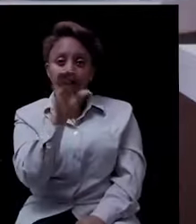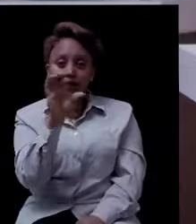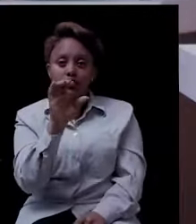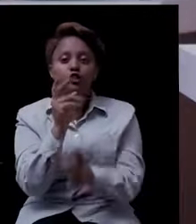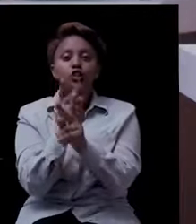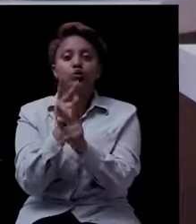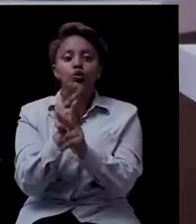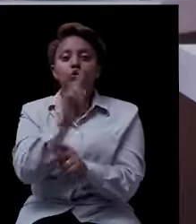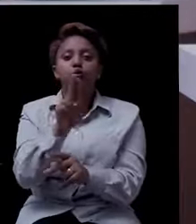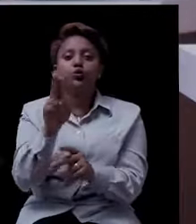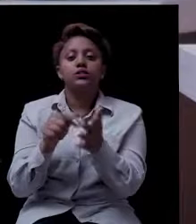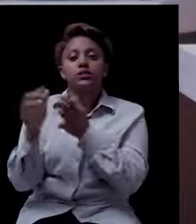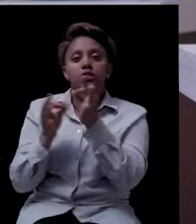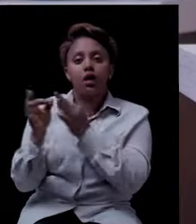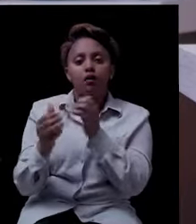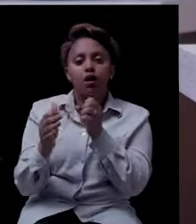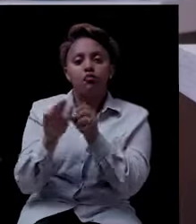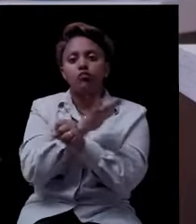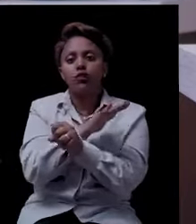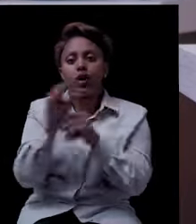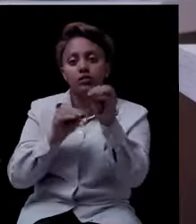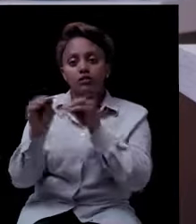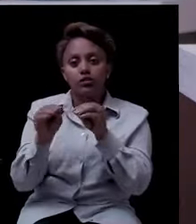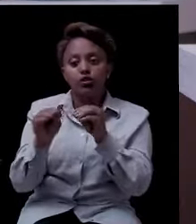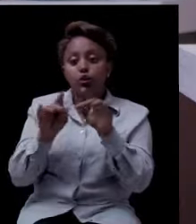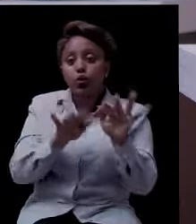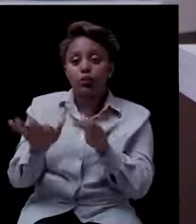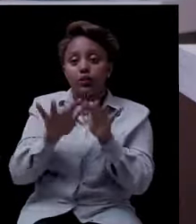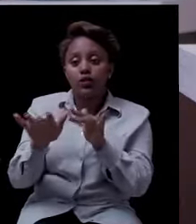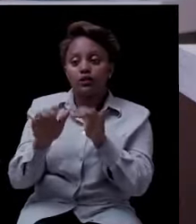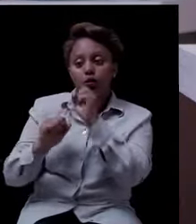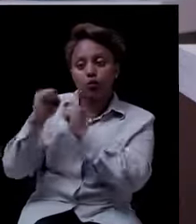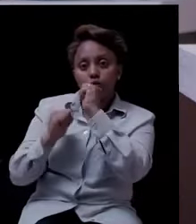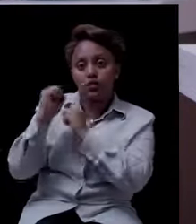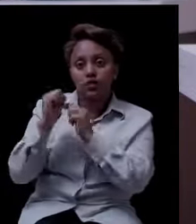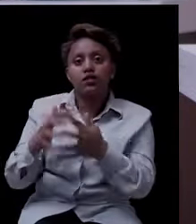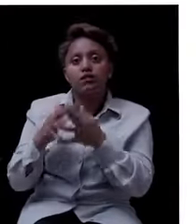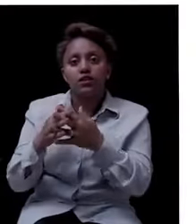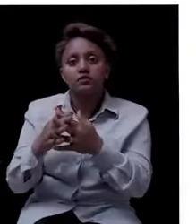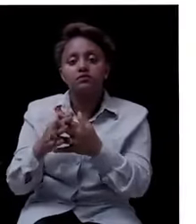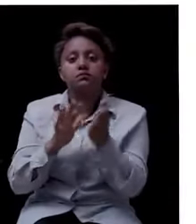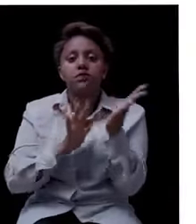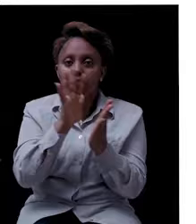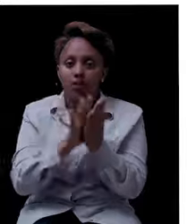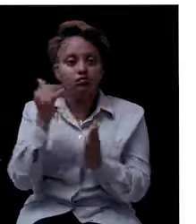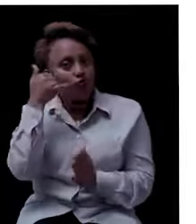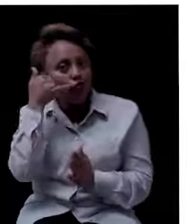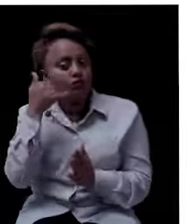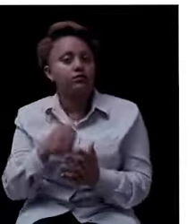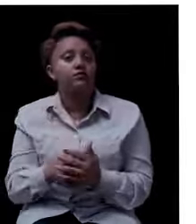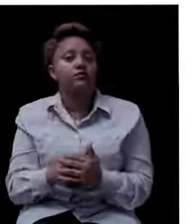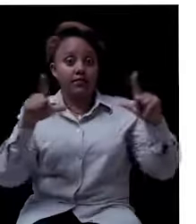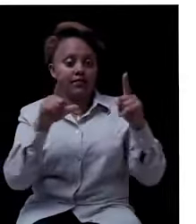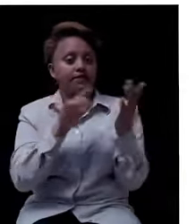used to describe unlawful activities in which computer or computing devices such as smartphones,